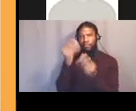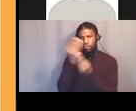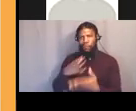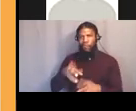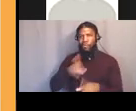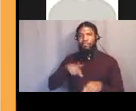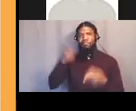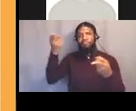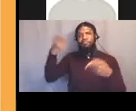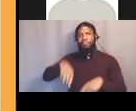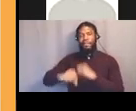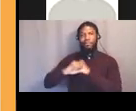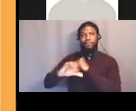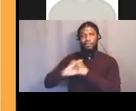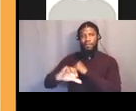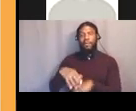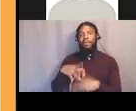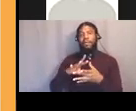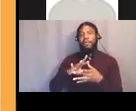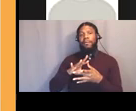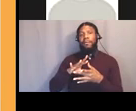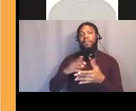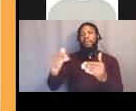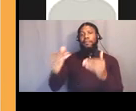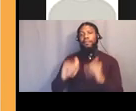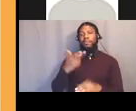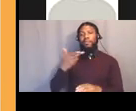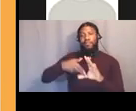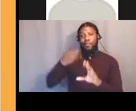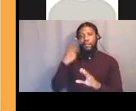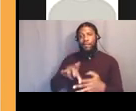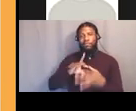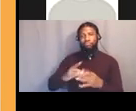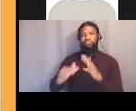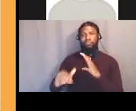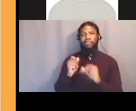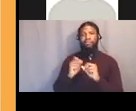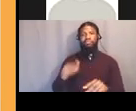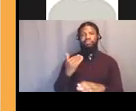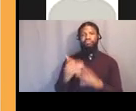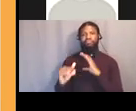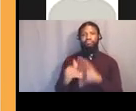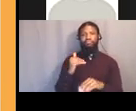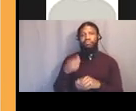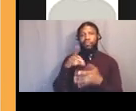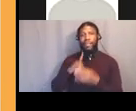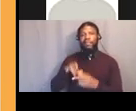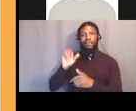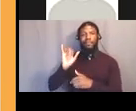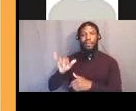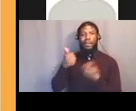can also sign up to stay connected and receive emails about that effort. And while this is